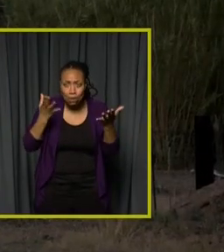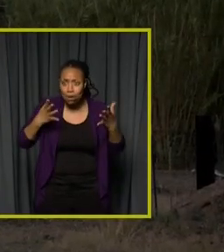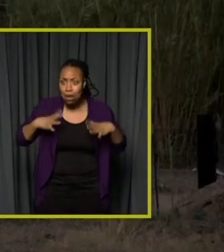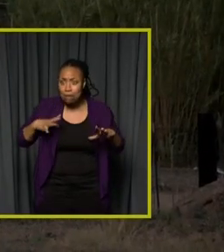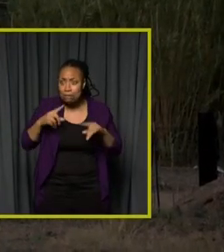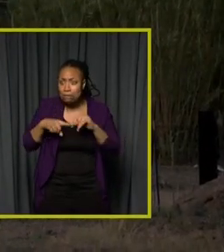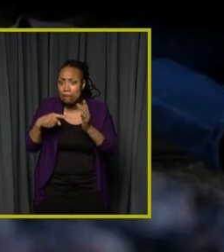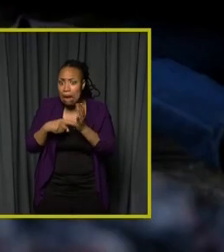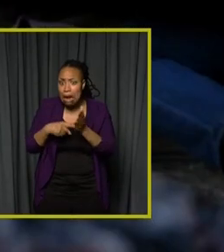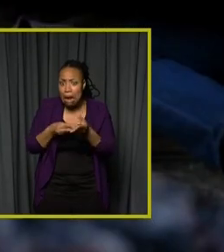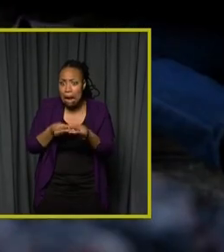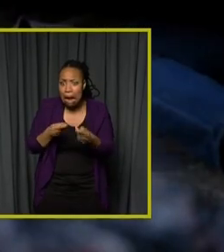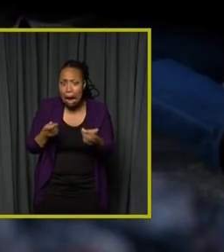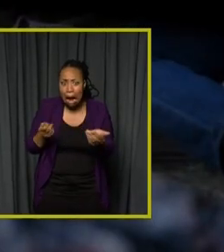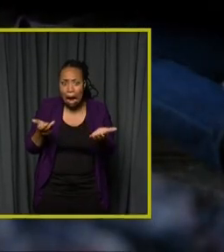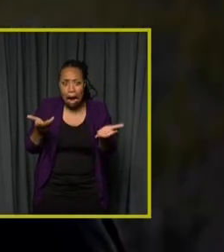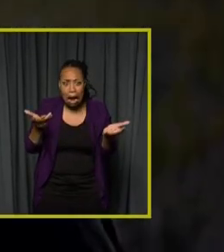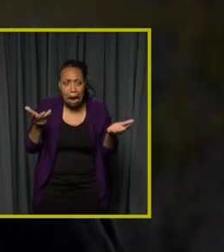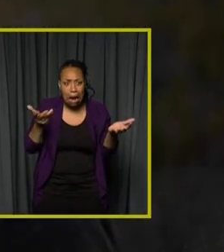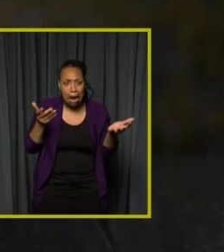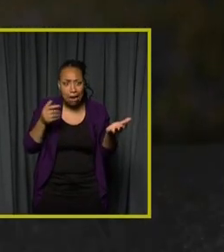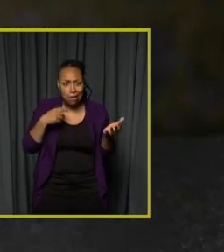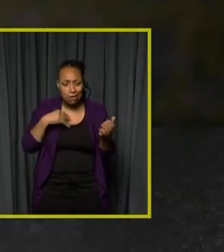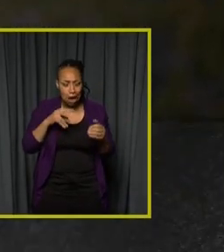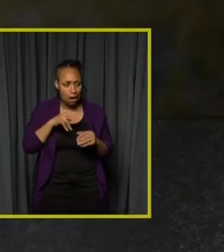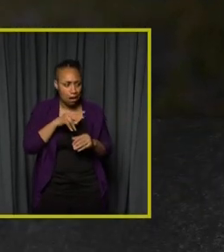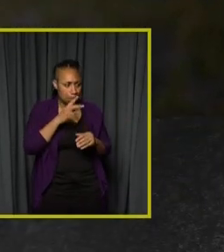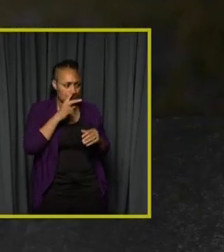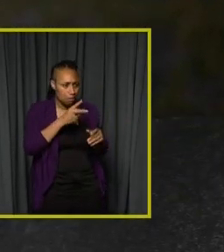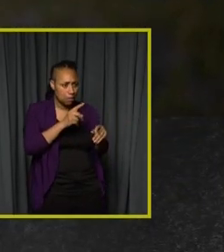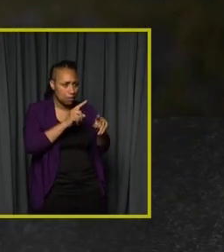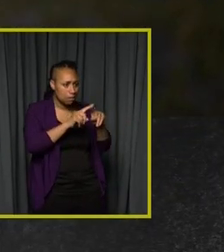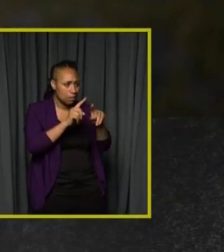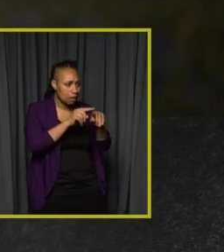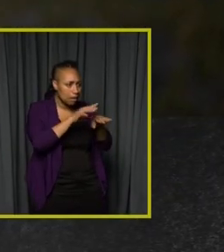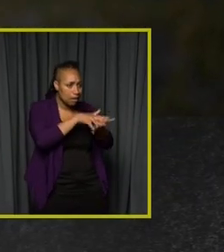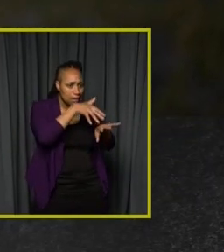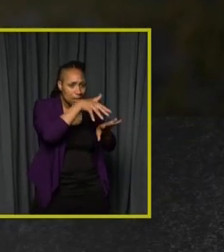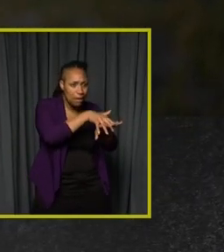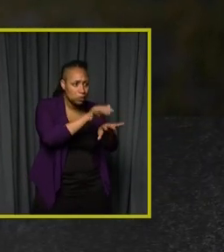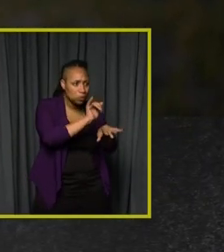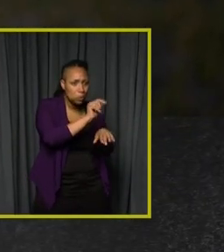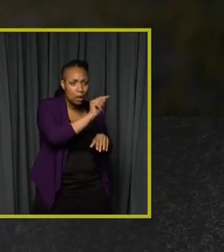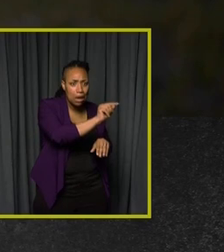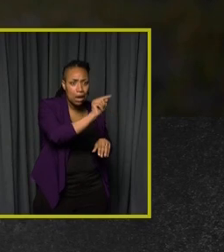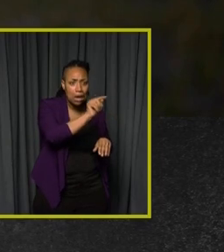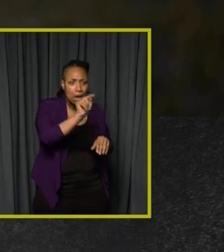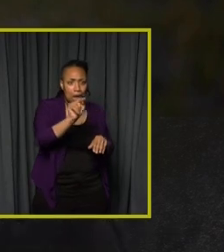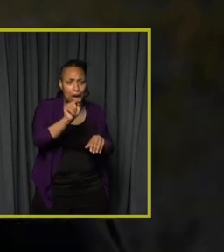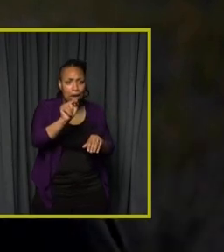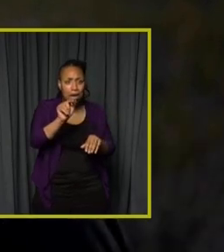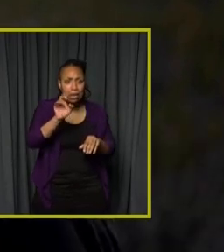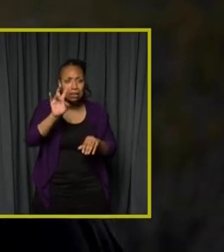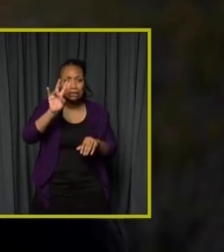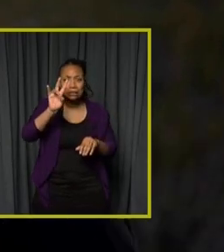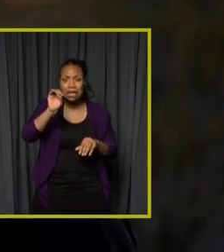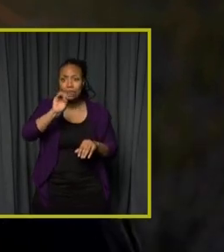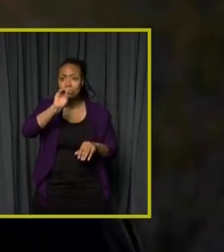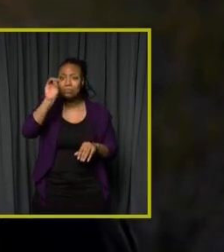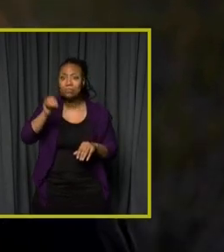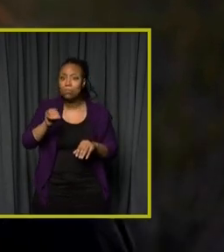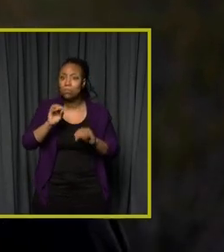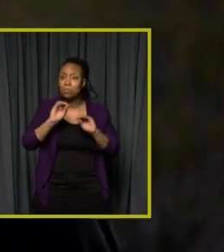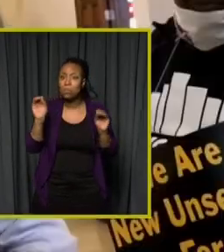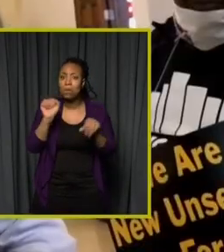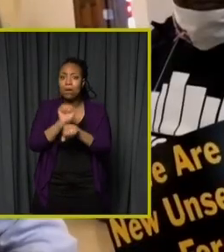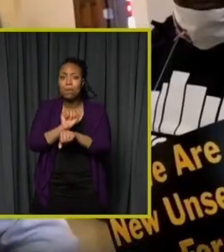them. I see poverty in my own community. You know, there's a 70% unemployment rate in the